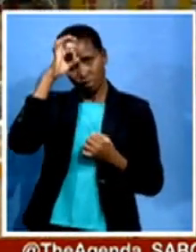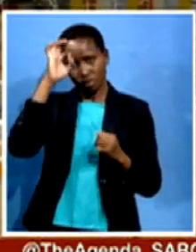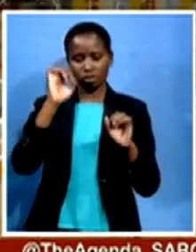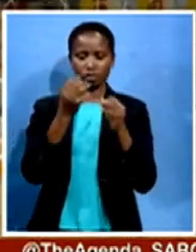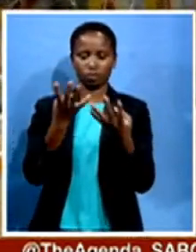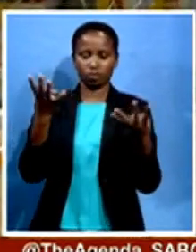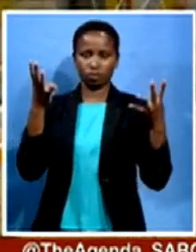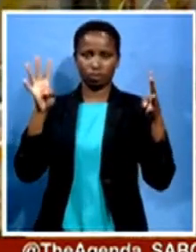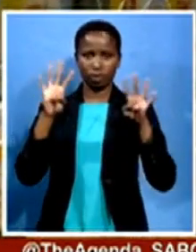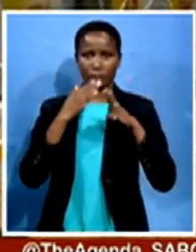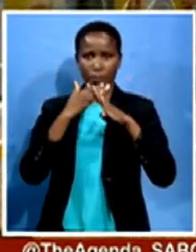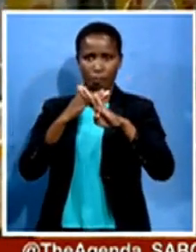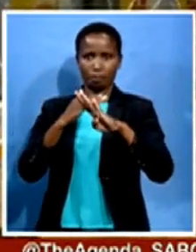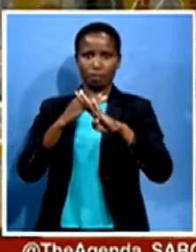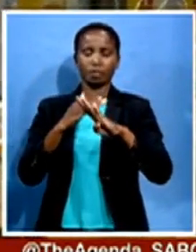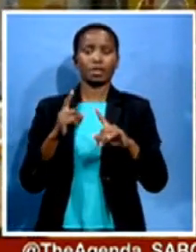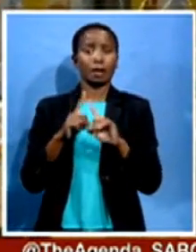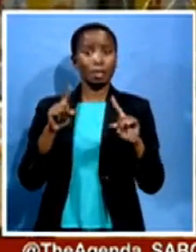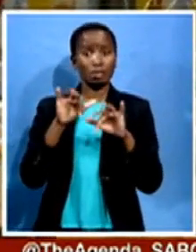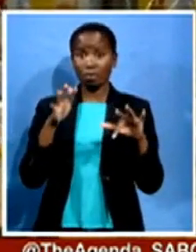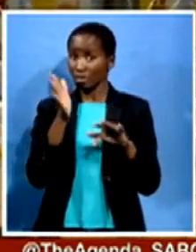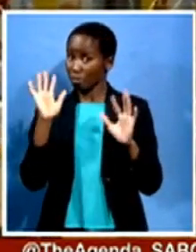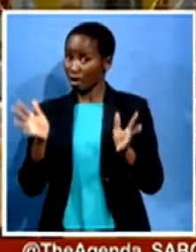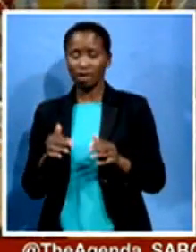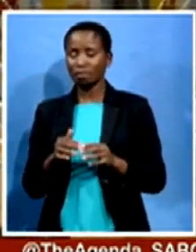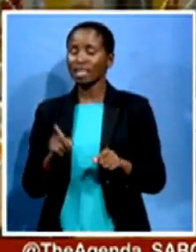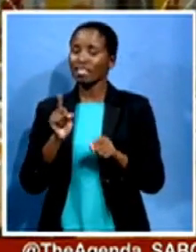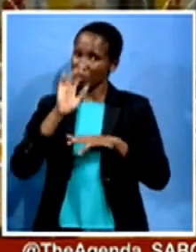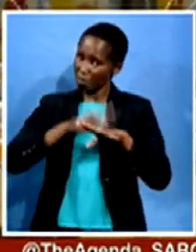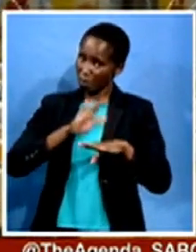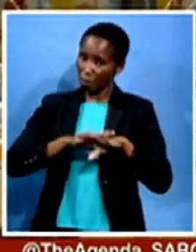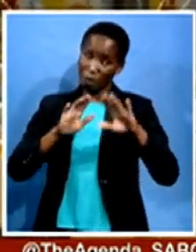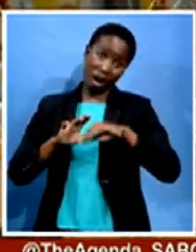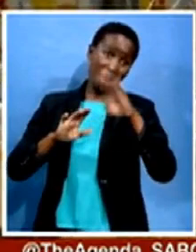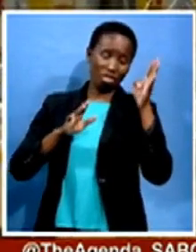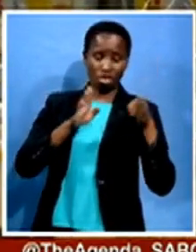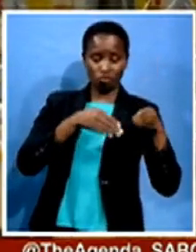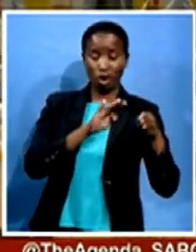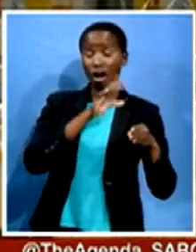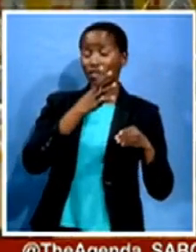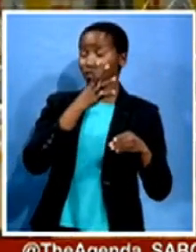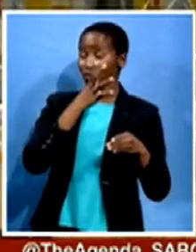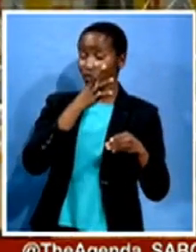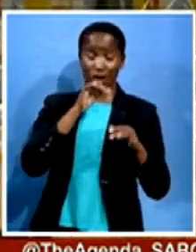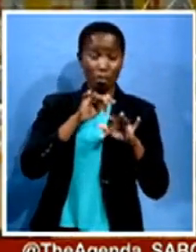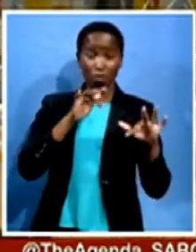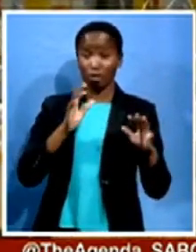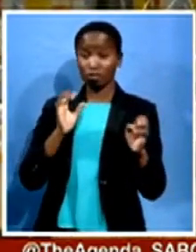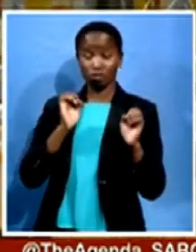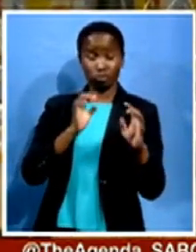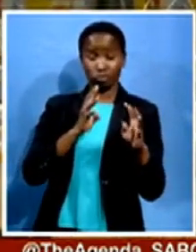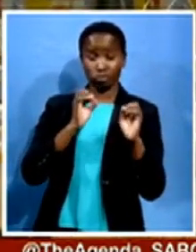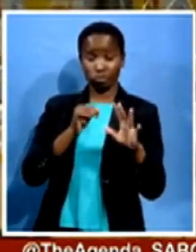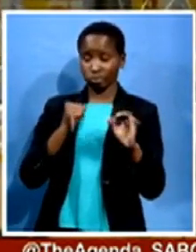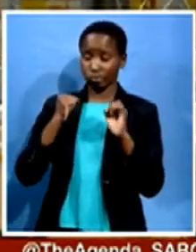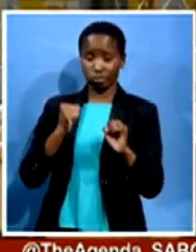this side of the road. On the other side of the road also, there are a lot of people also. But that crowd on the other side is much tame